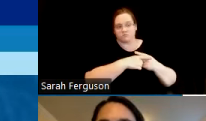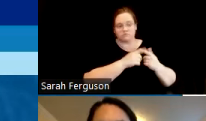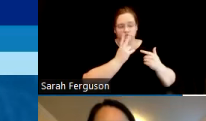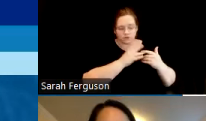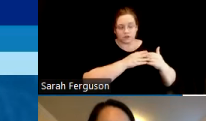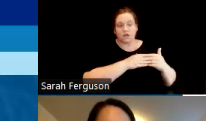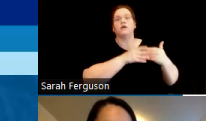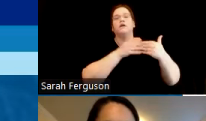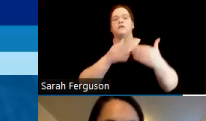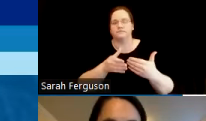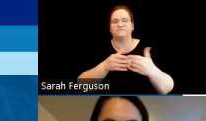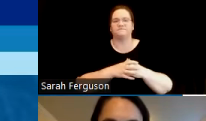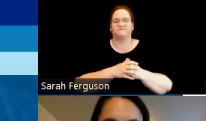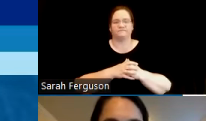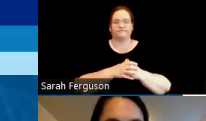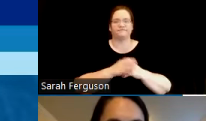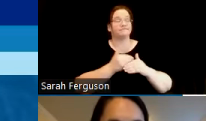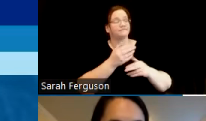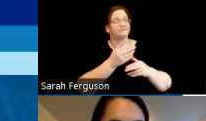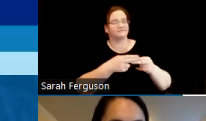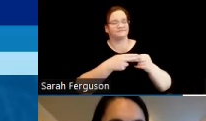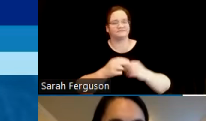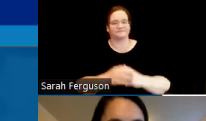So next slide, please.